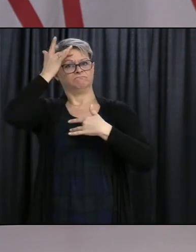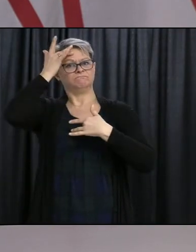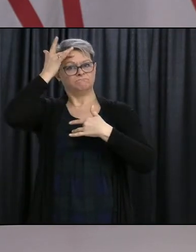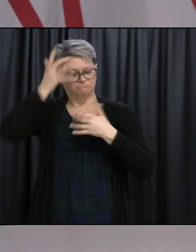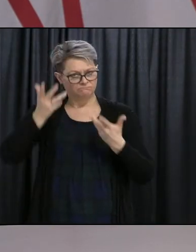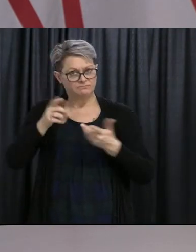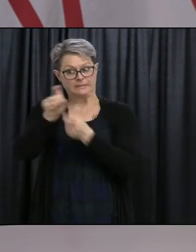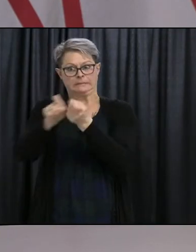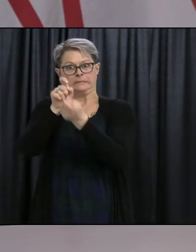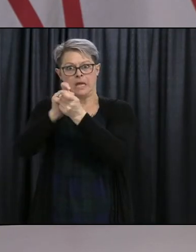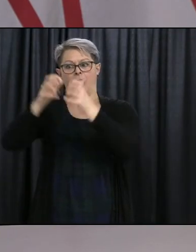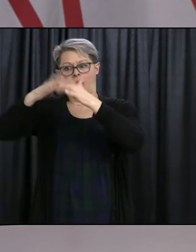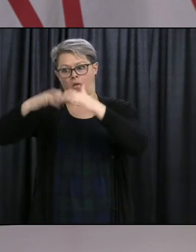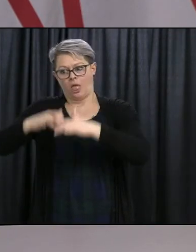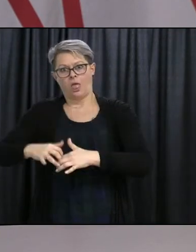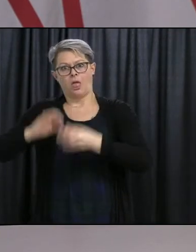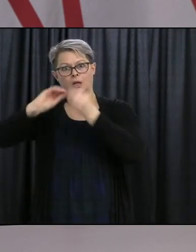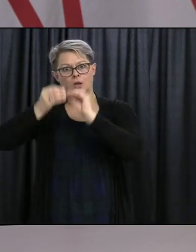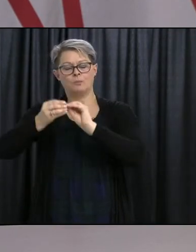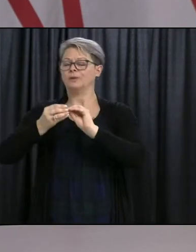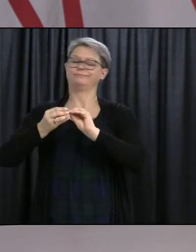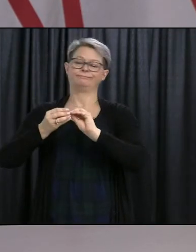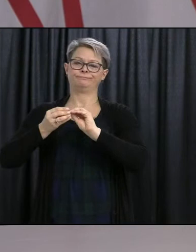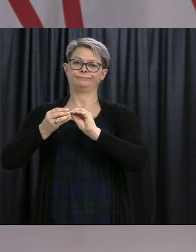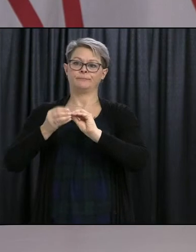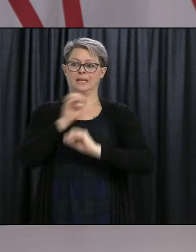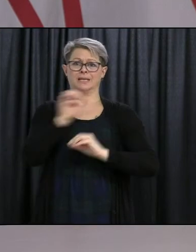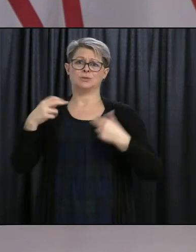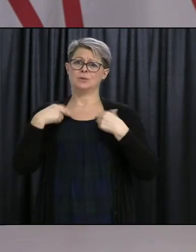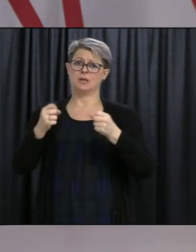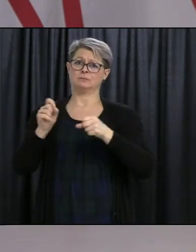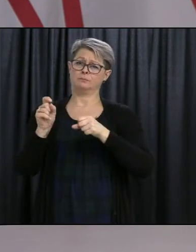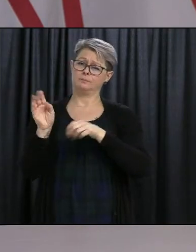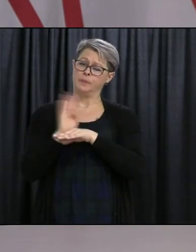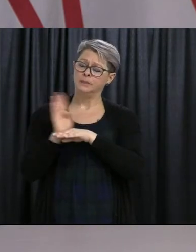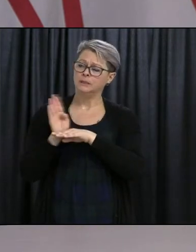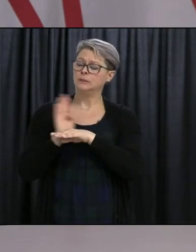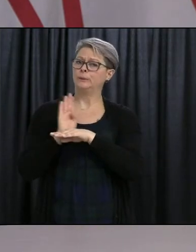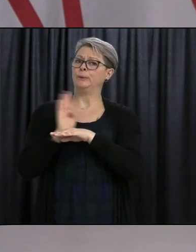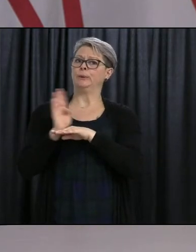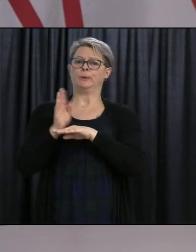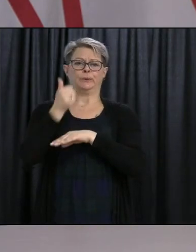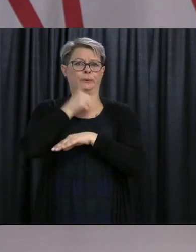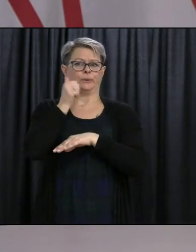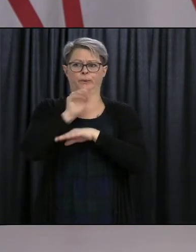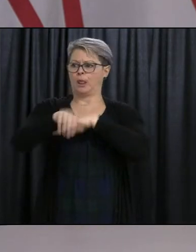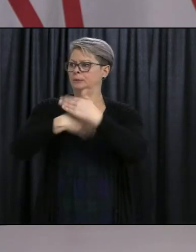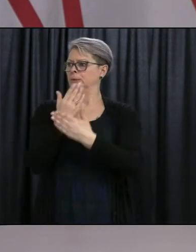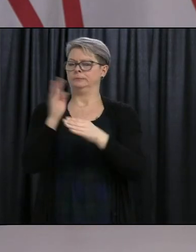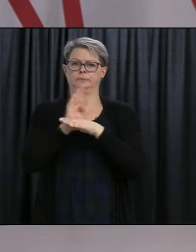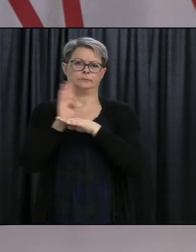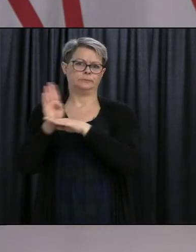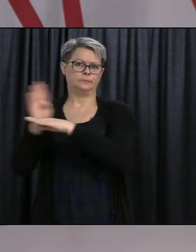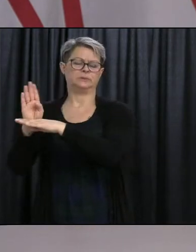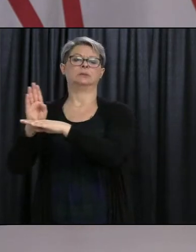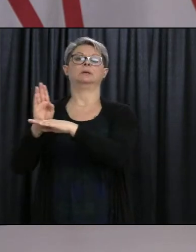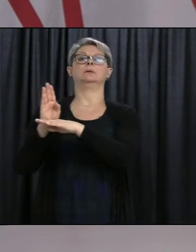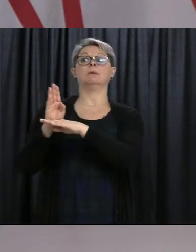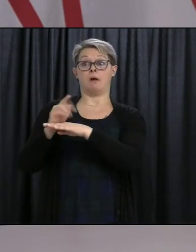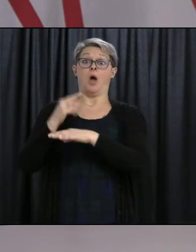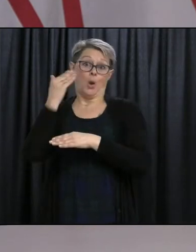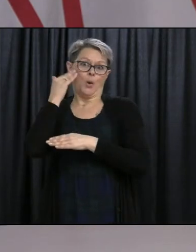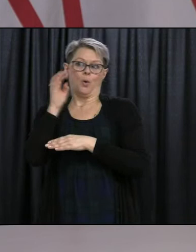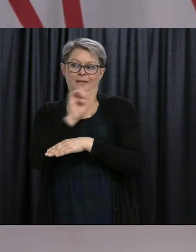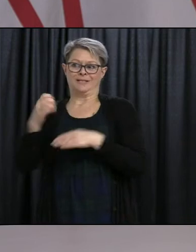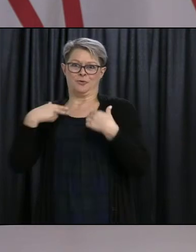can't give an exact breakdown at this point. You know, Eastern Health is very busy on the ground, and I'm sure they're compiling all that information, but I